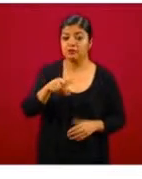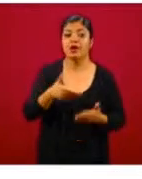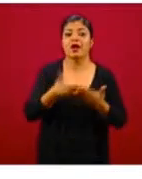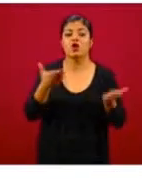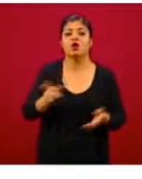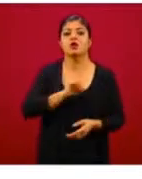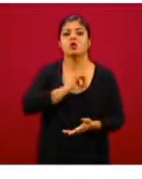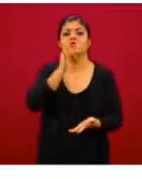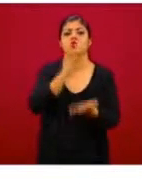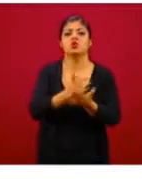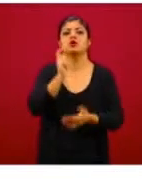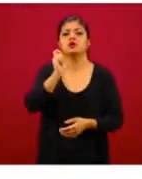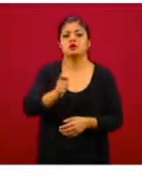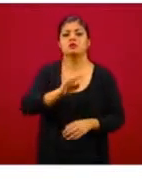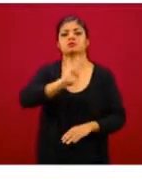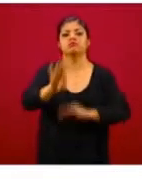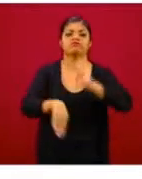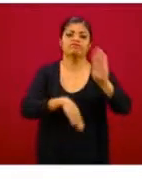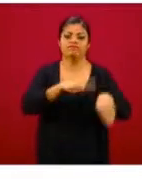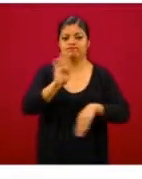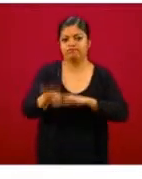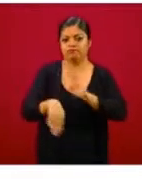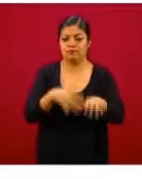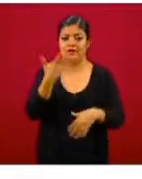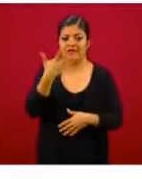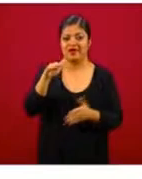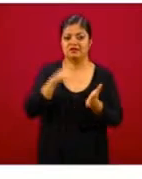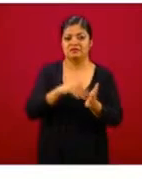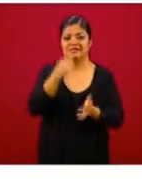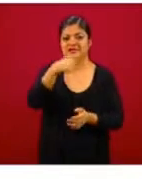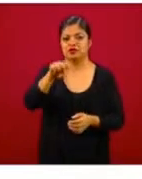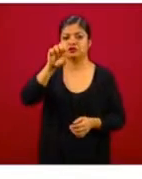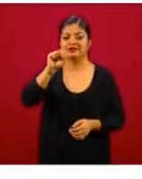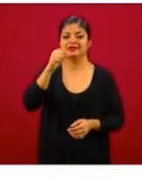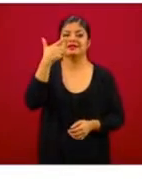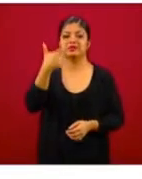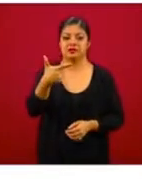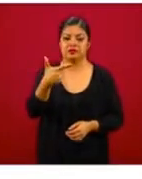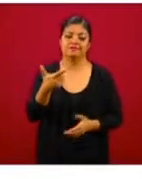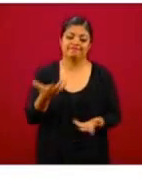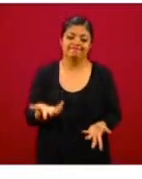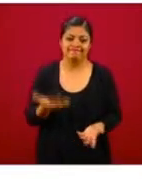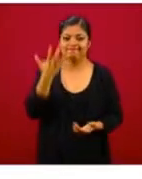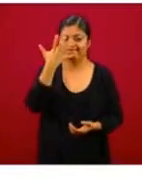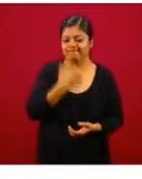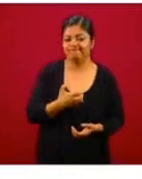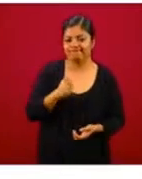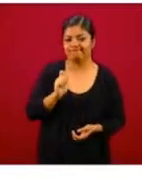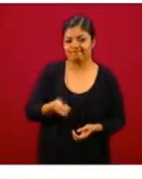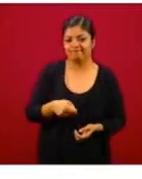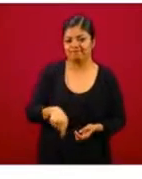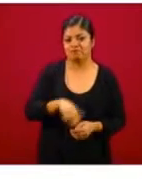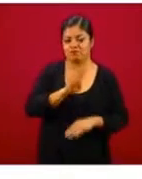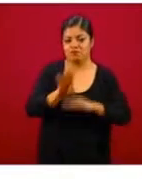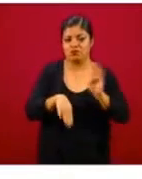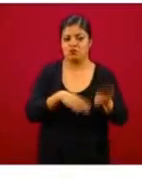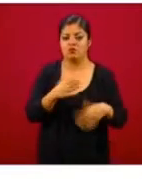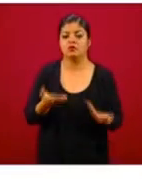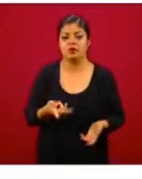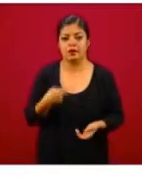let's look at the next slide. And so now we'll look at this same distribution, but now just among deaths. Of the